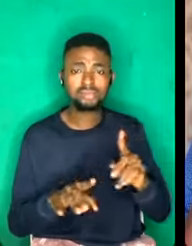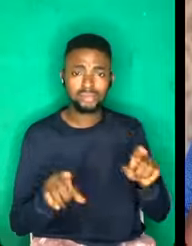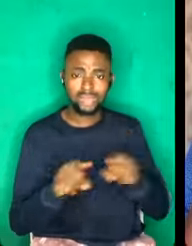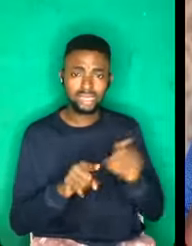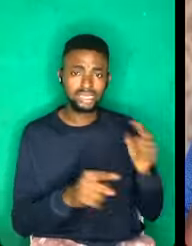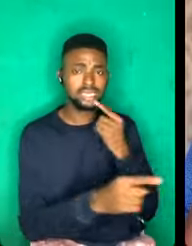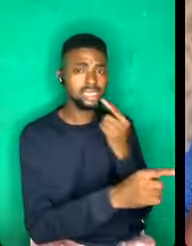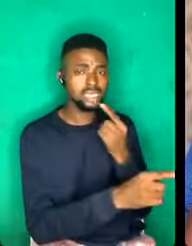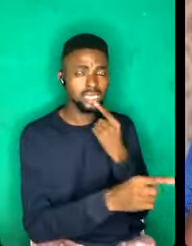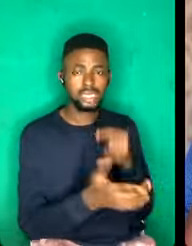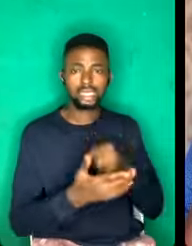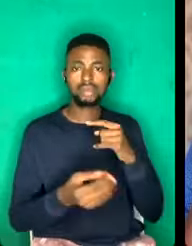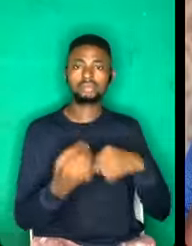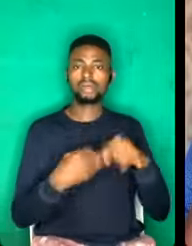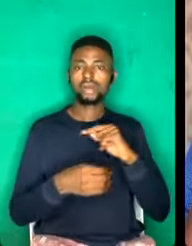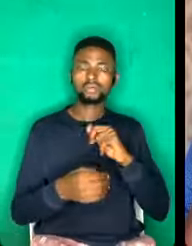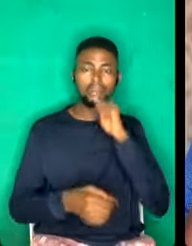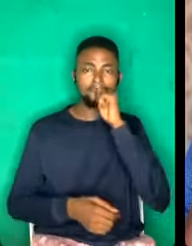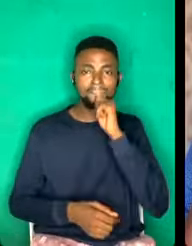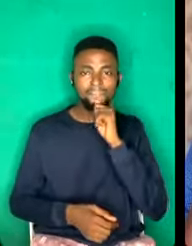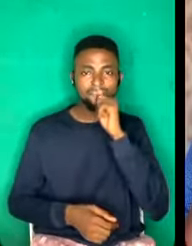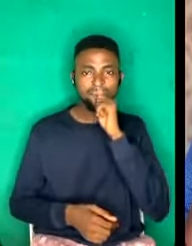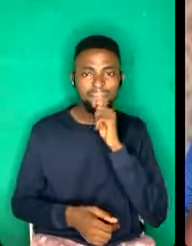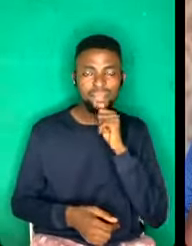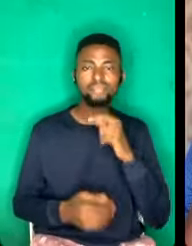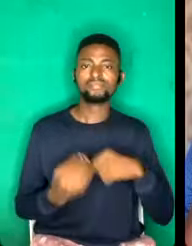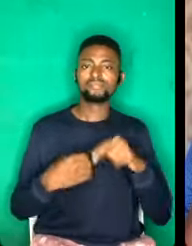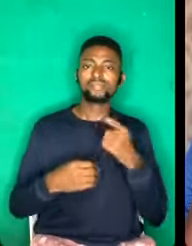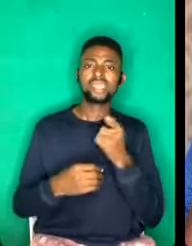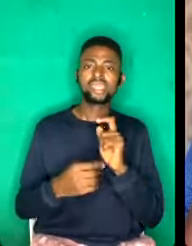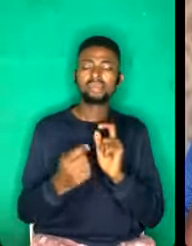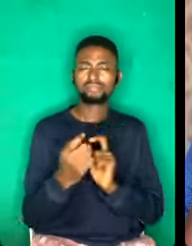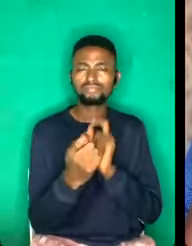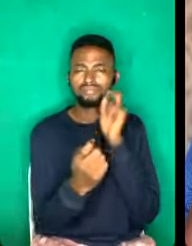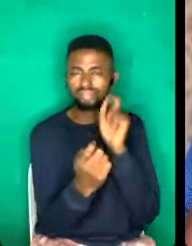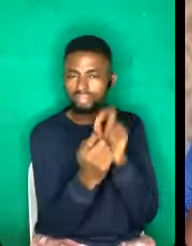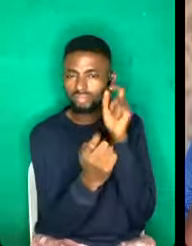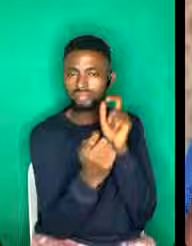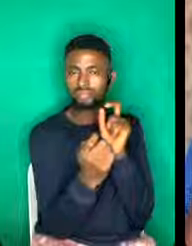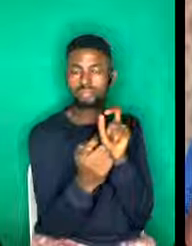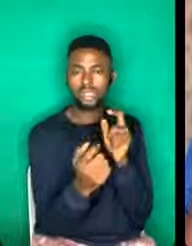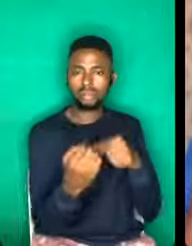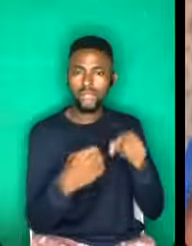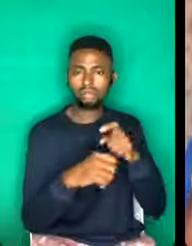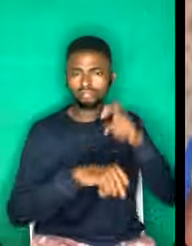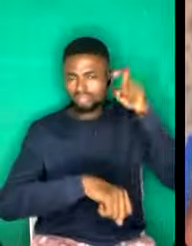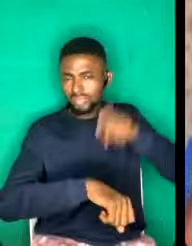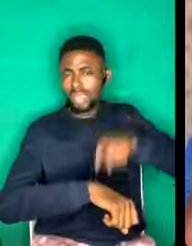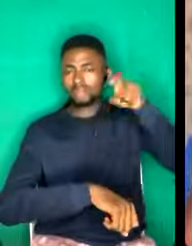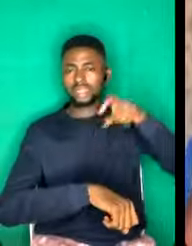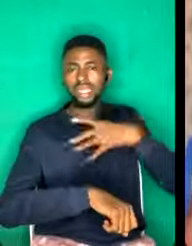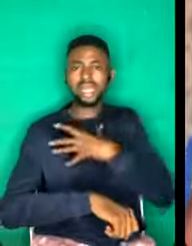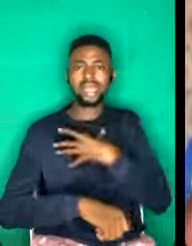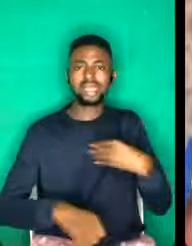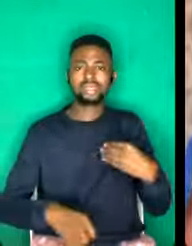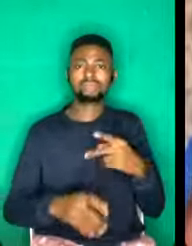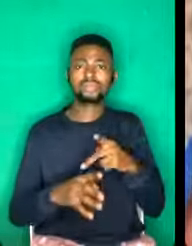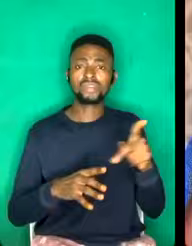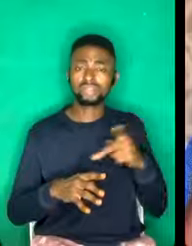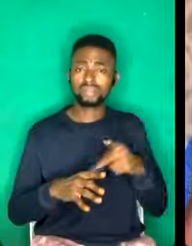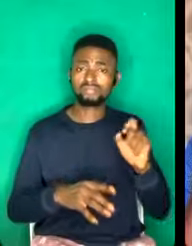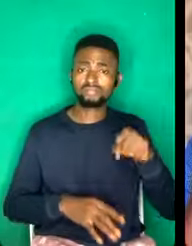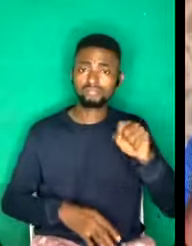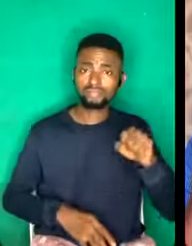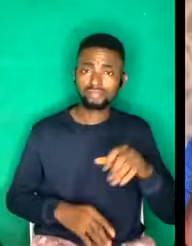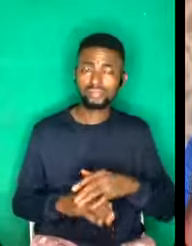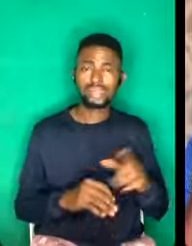the confidentiality. It's about the accuracy. It's about the timeliness and professionalism. Yes, I really